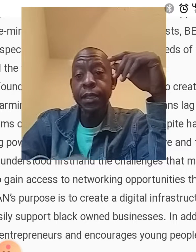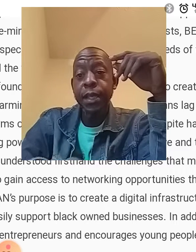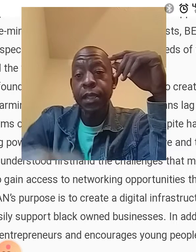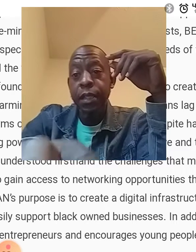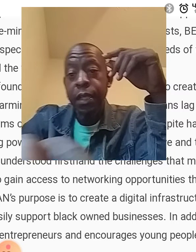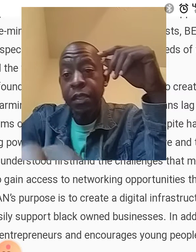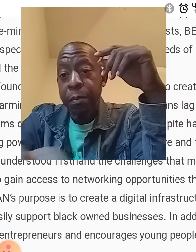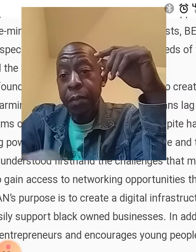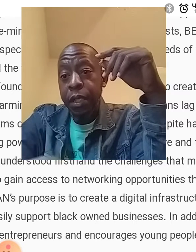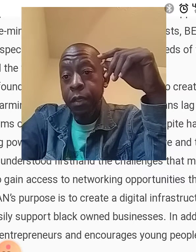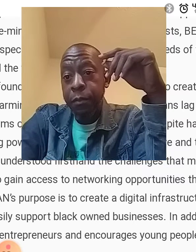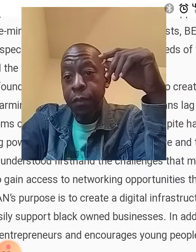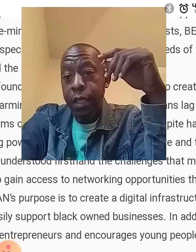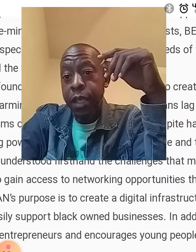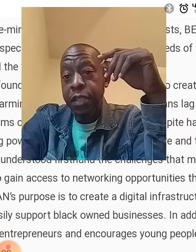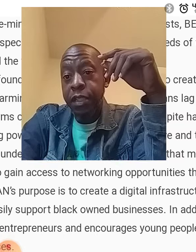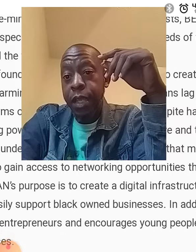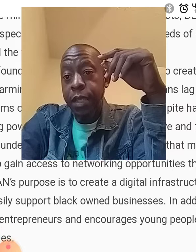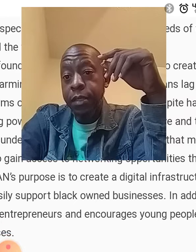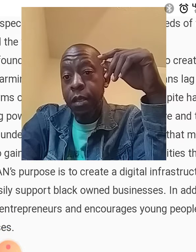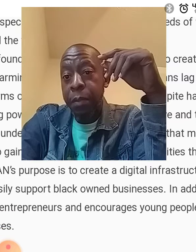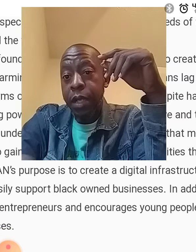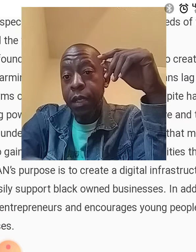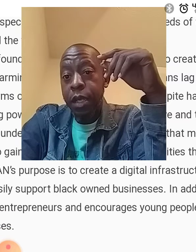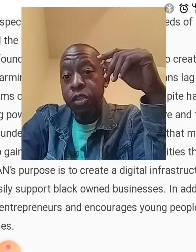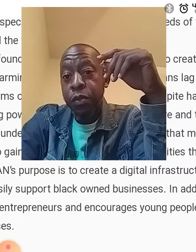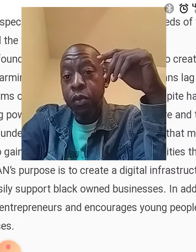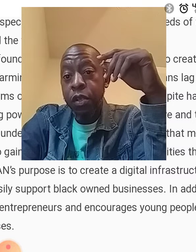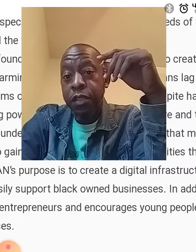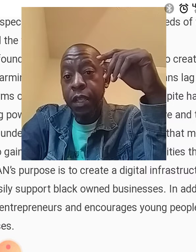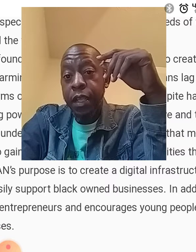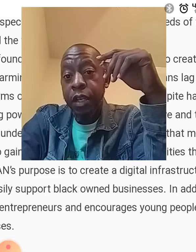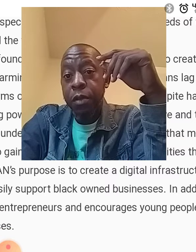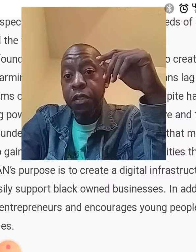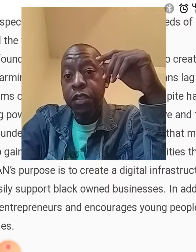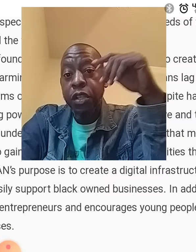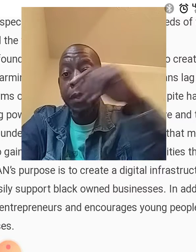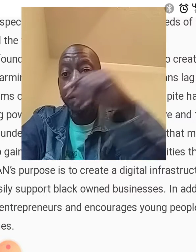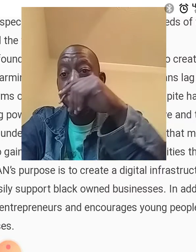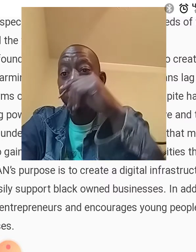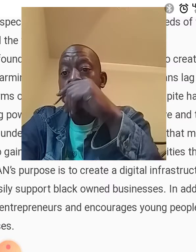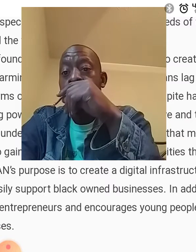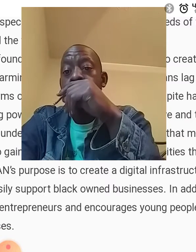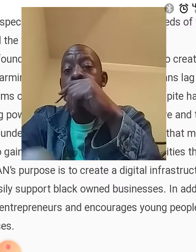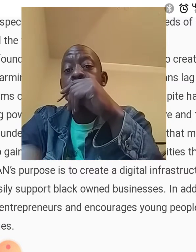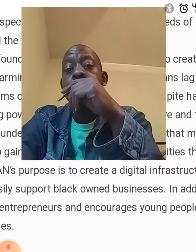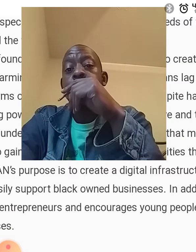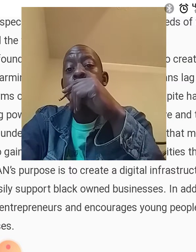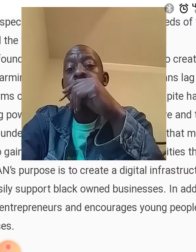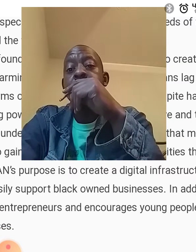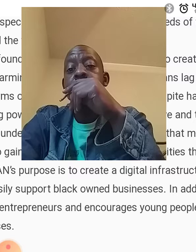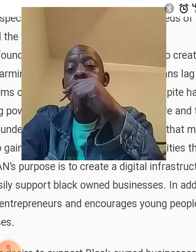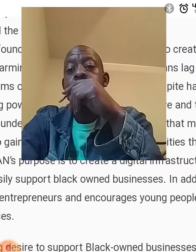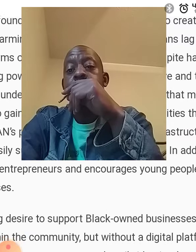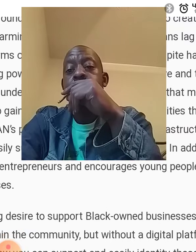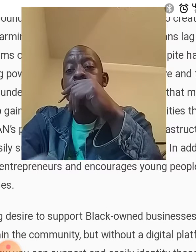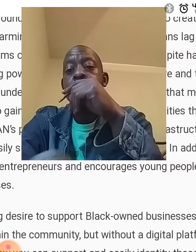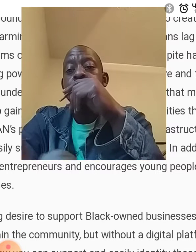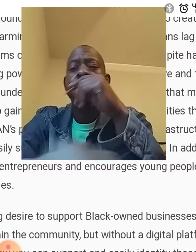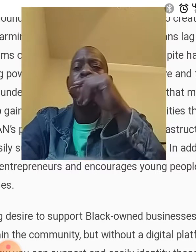But it says, in addition, Bean educates budding entrepreneurs and encourages young people to launch their own